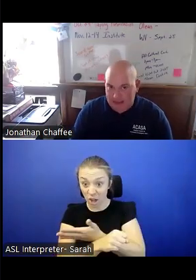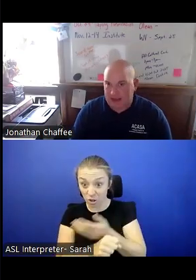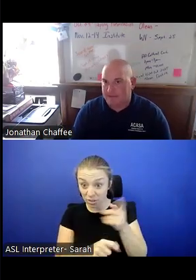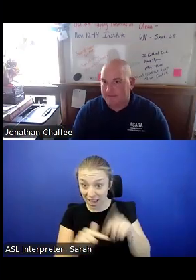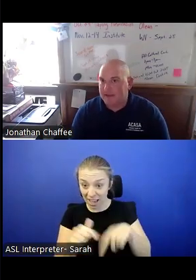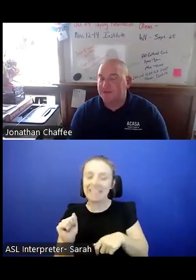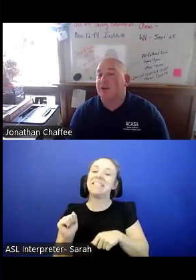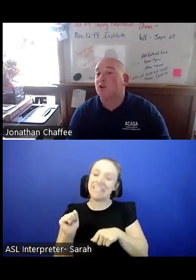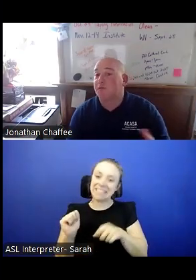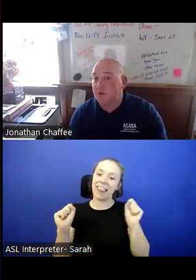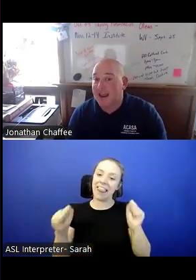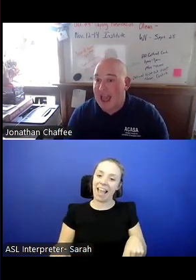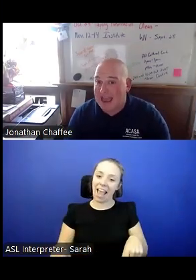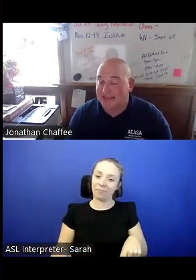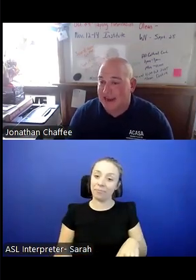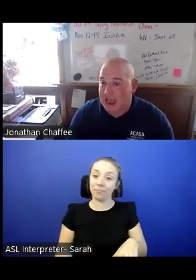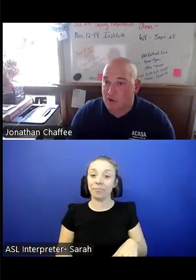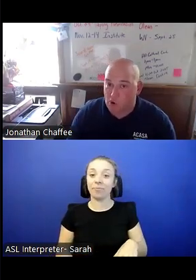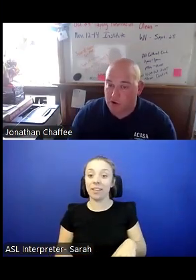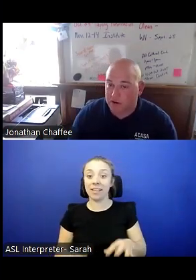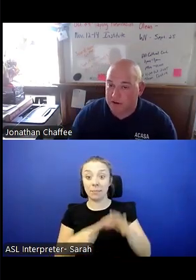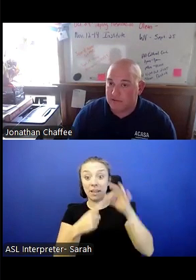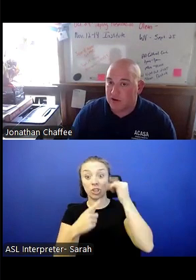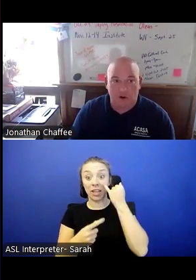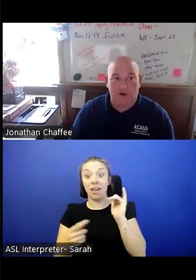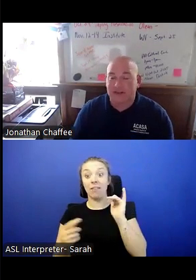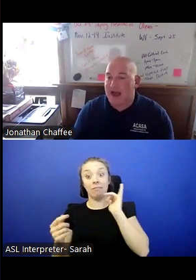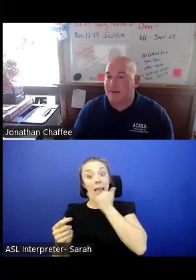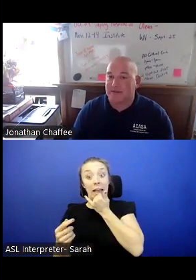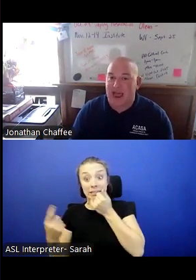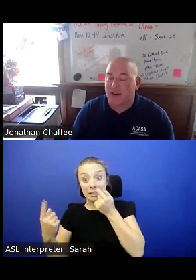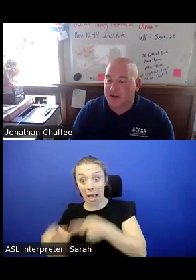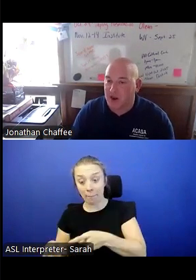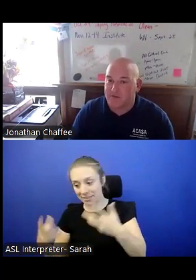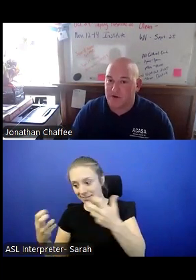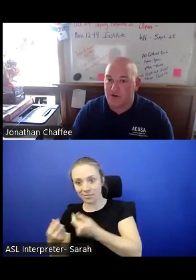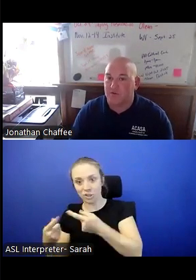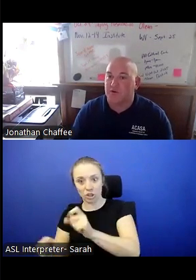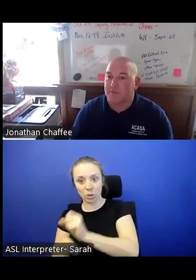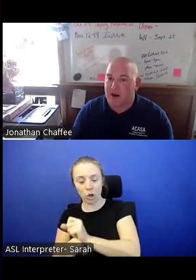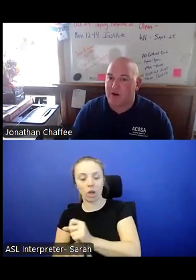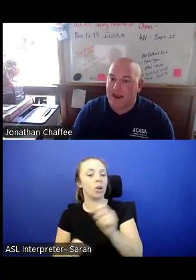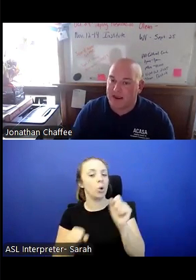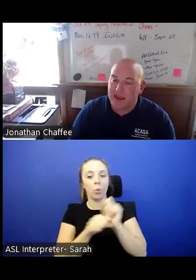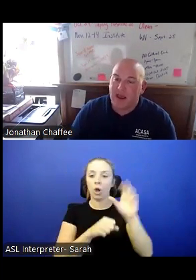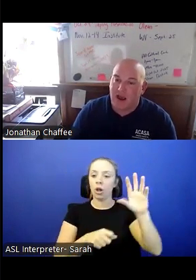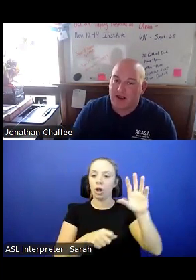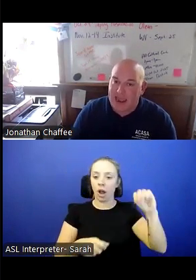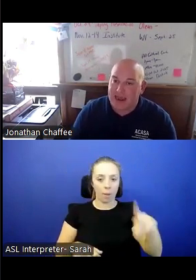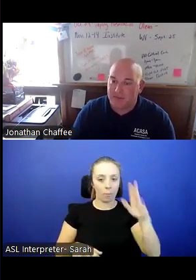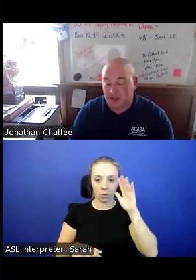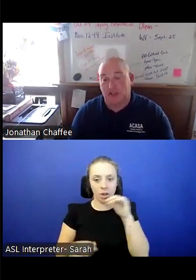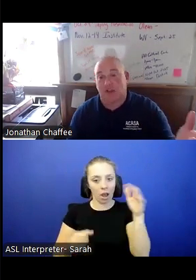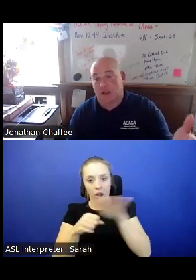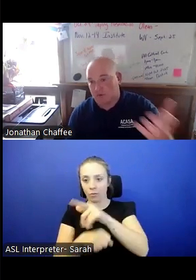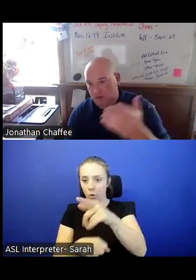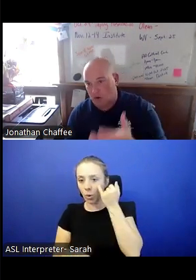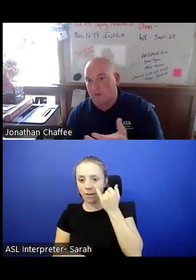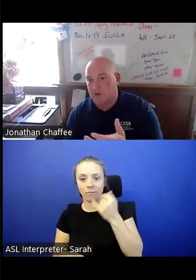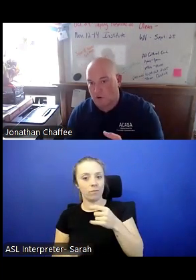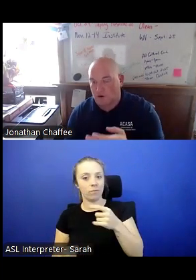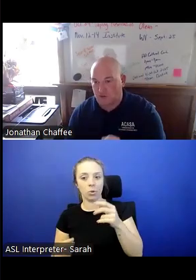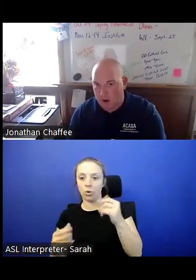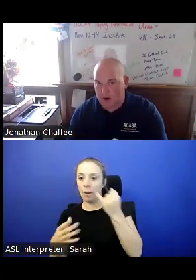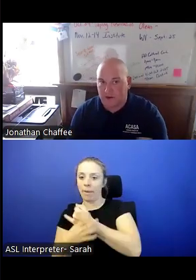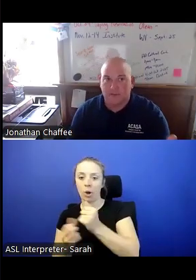Yes, they can, especially if you get in an accident at work. Workers' comp is not going to cover you if you're impaired by cannabis, just like if you showed